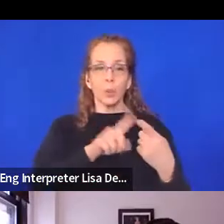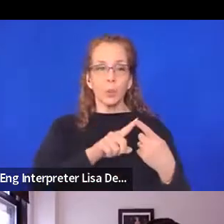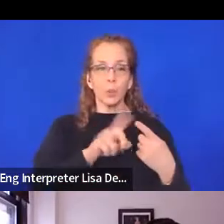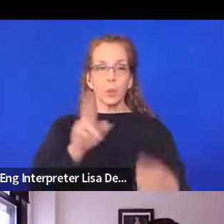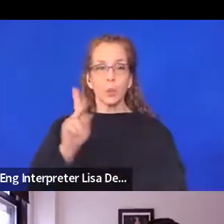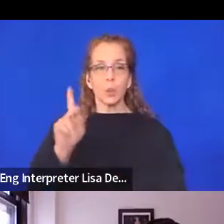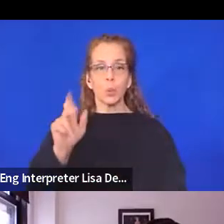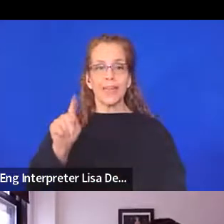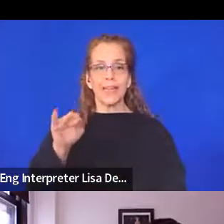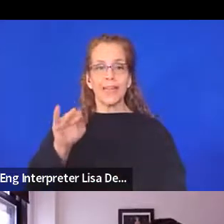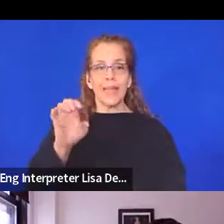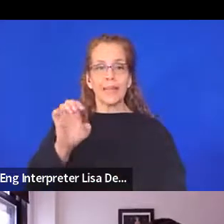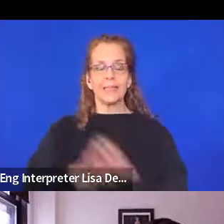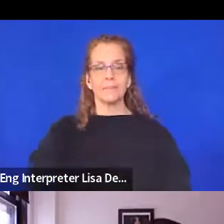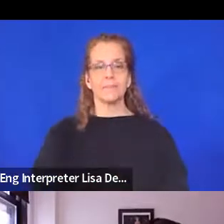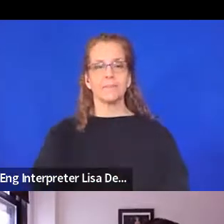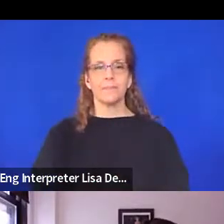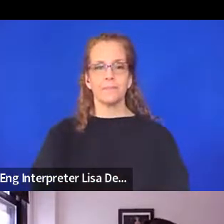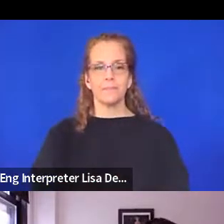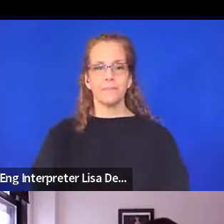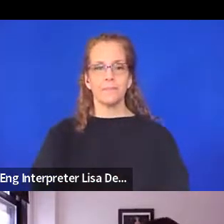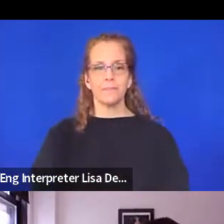Kate.